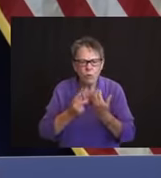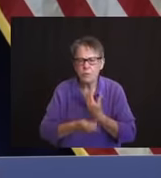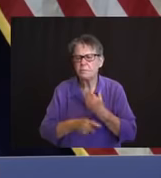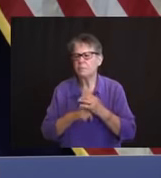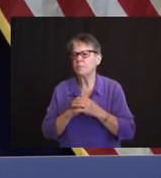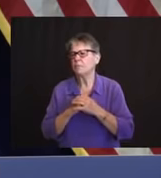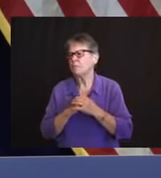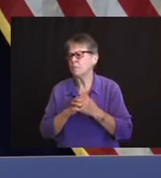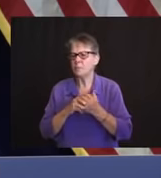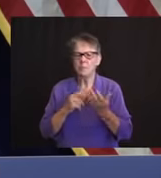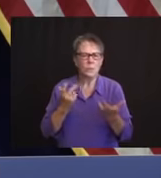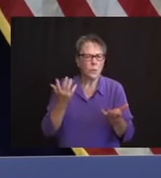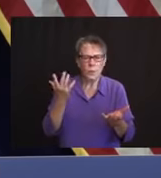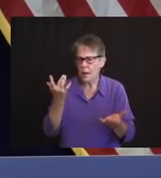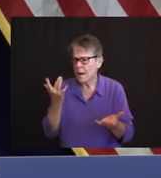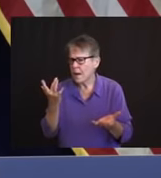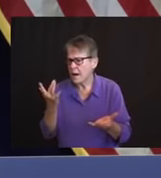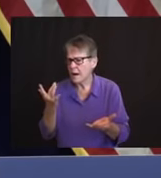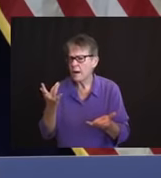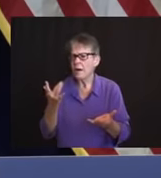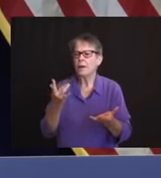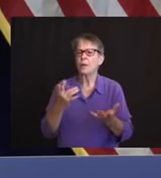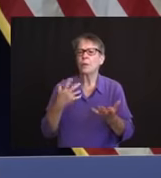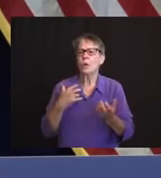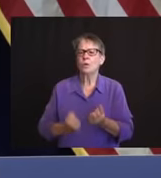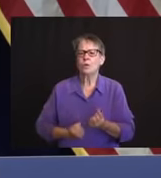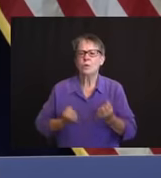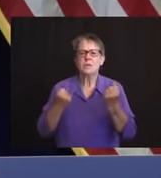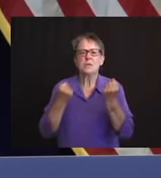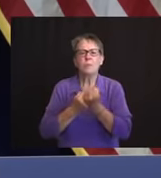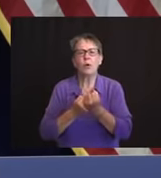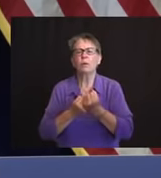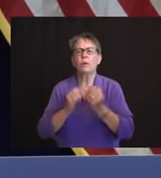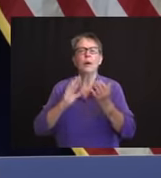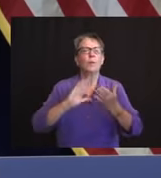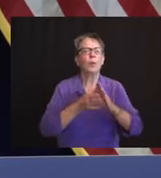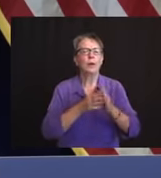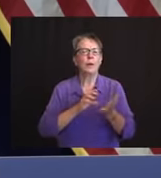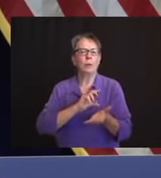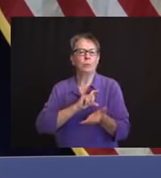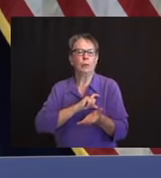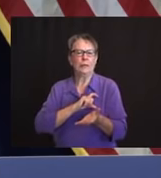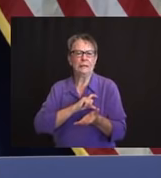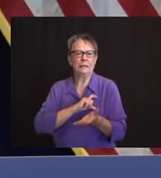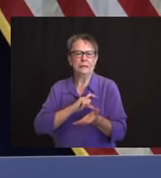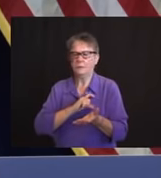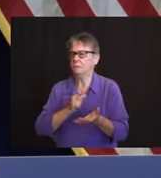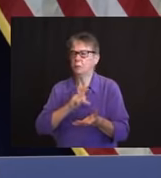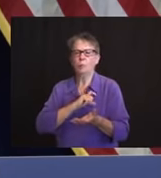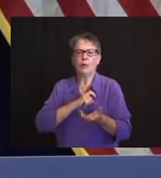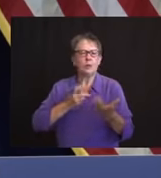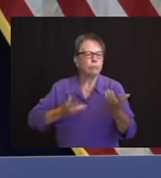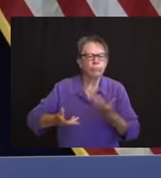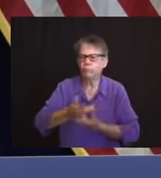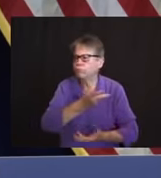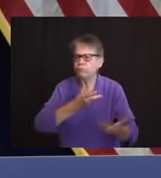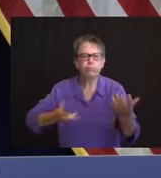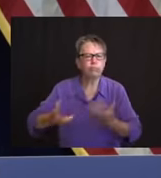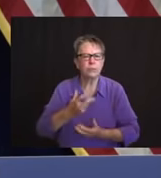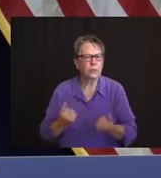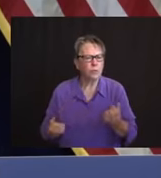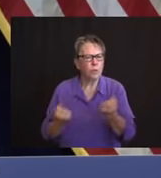to strengthen community policing. That initiative is working very, very well, and it enables the police in